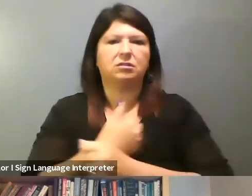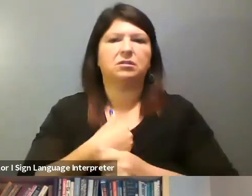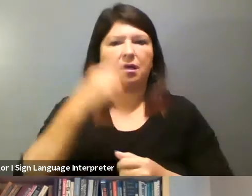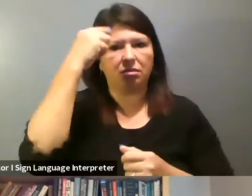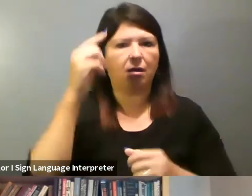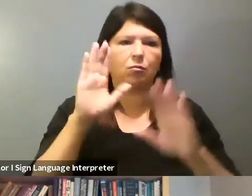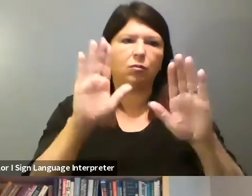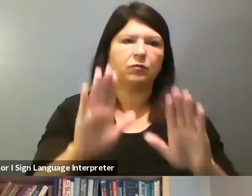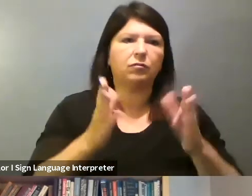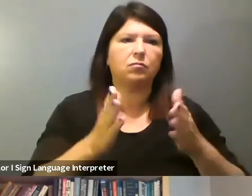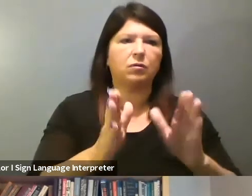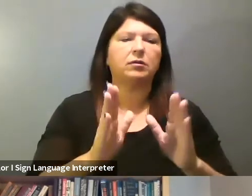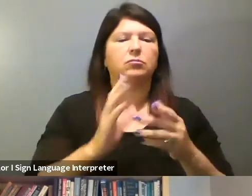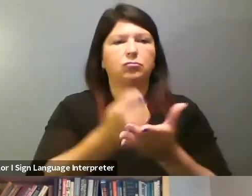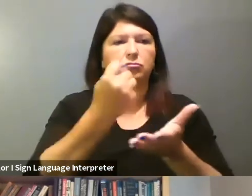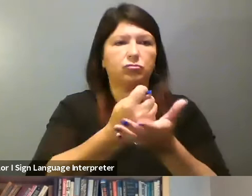addiction. And